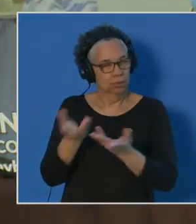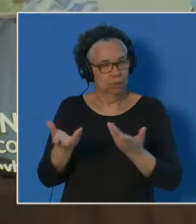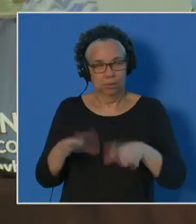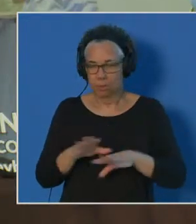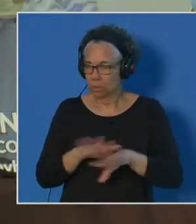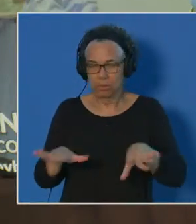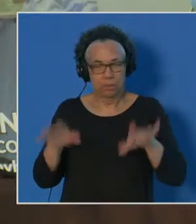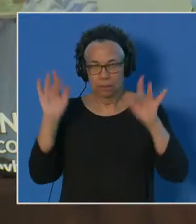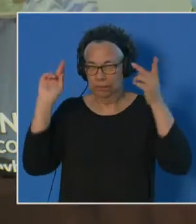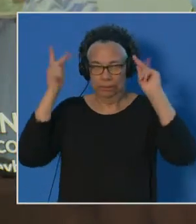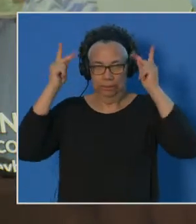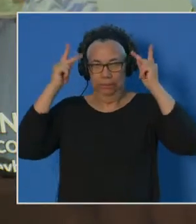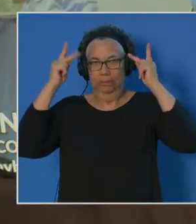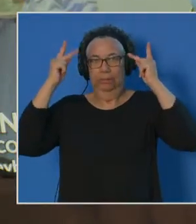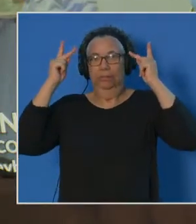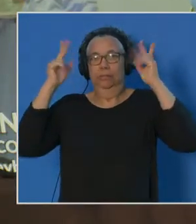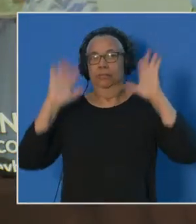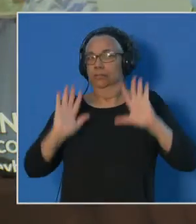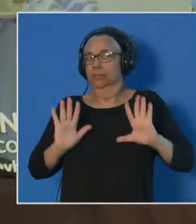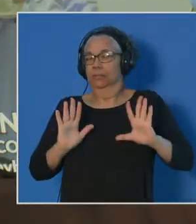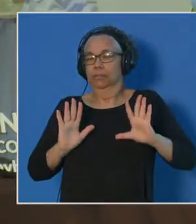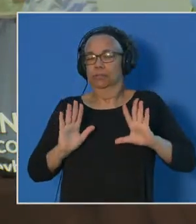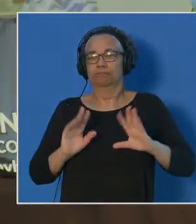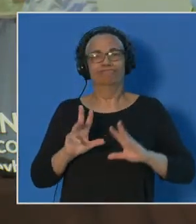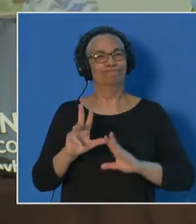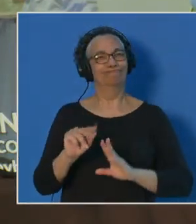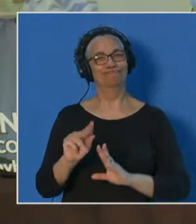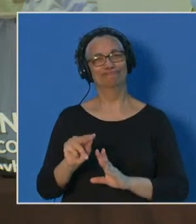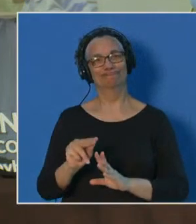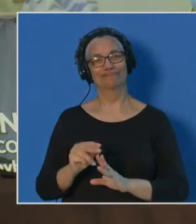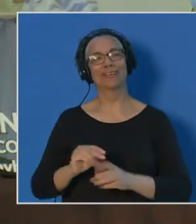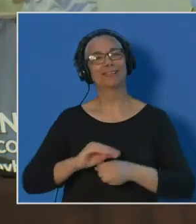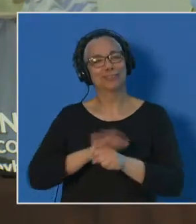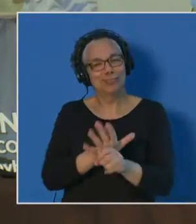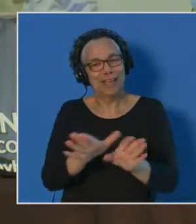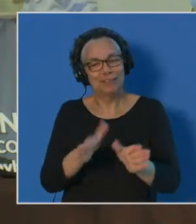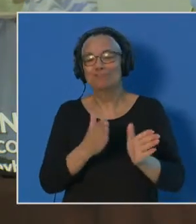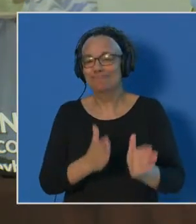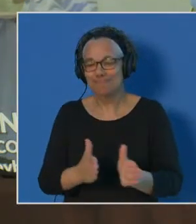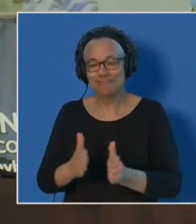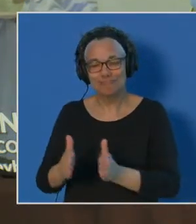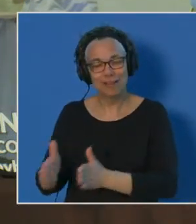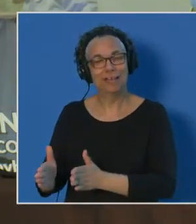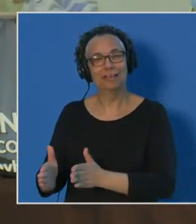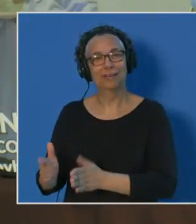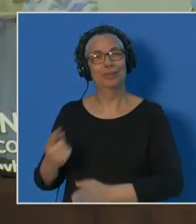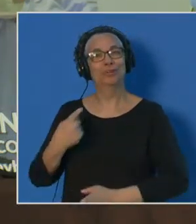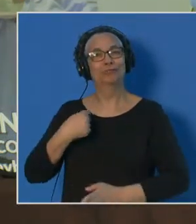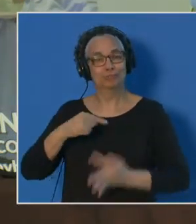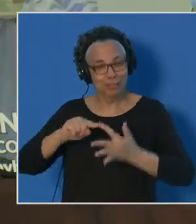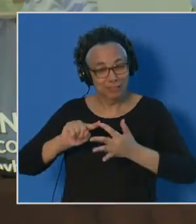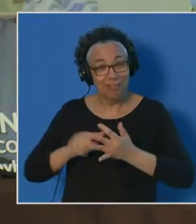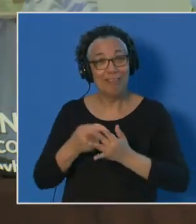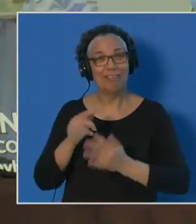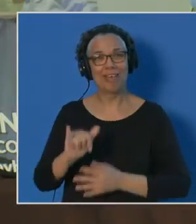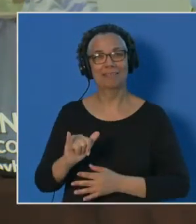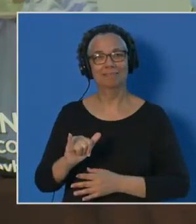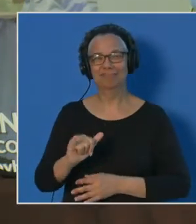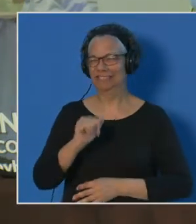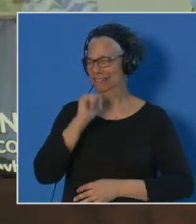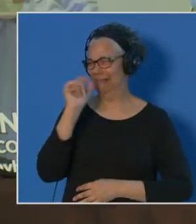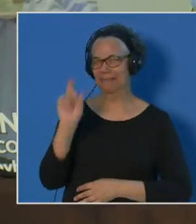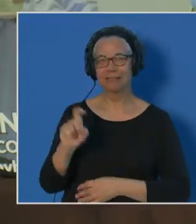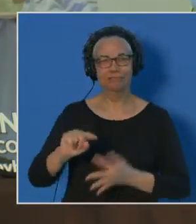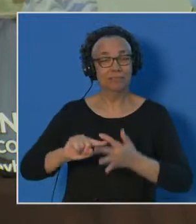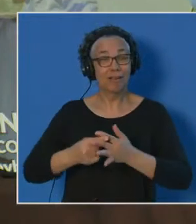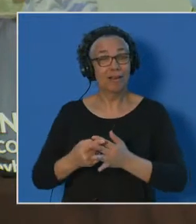for histrionics. There was a COVID pandemic plan, and we would have simply activated that. We did not have to